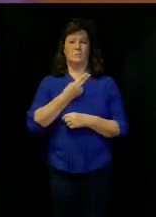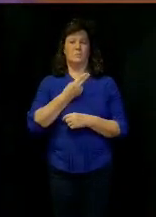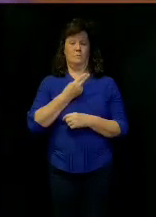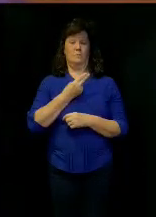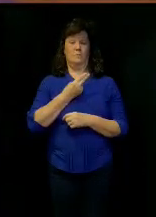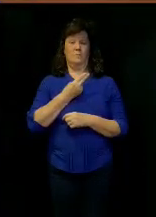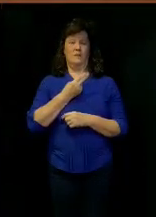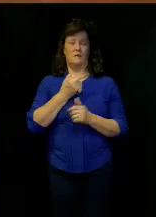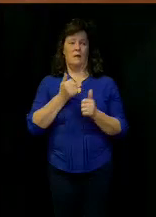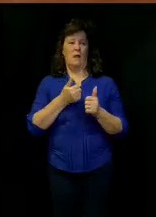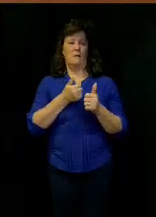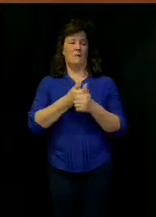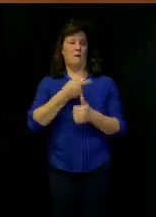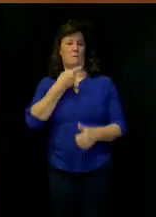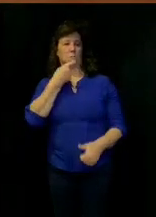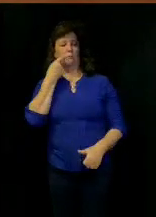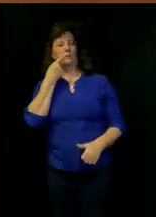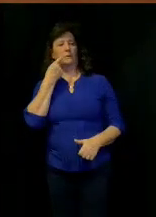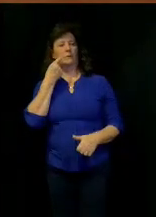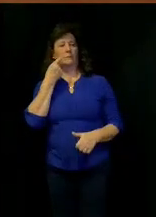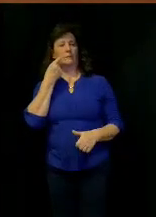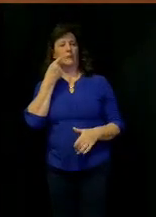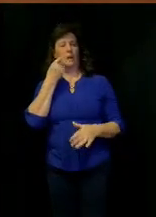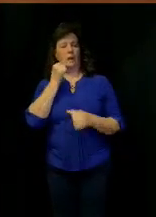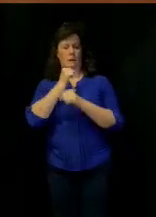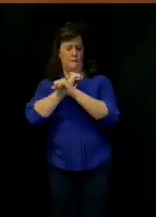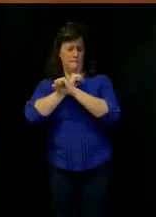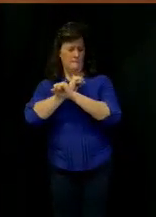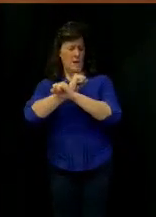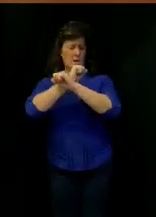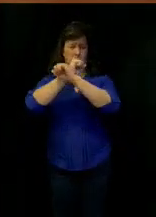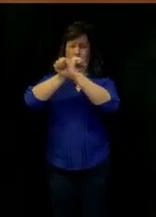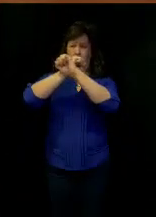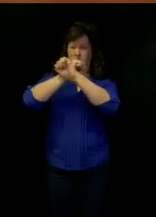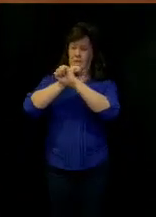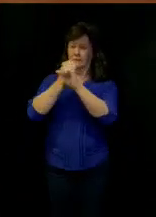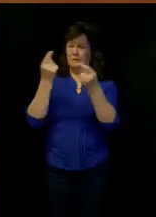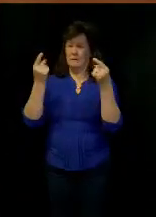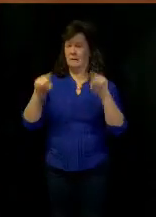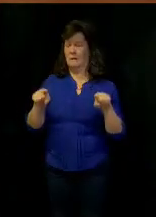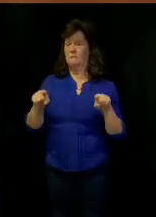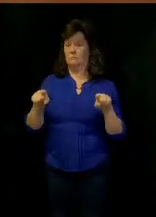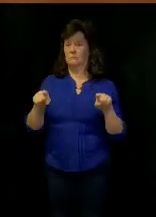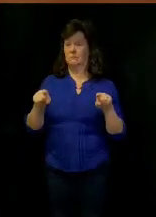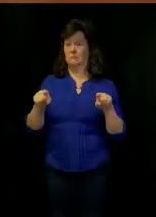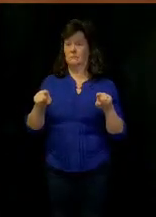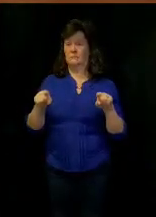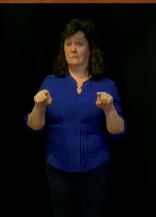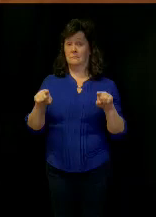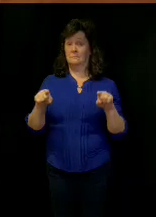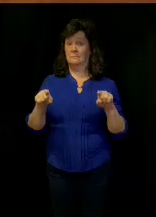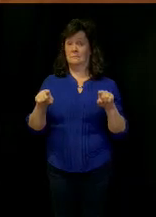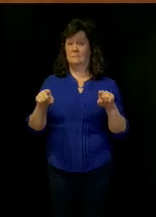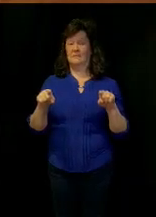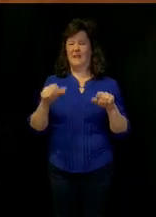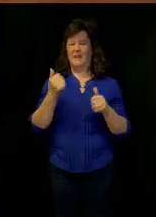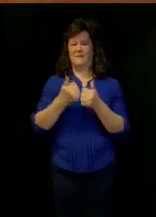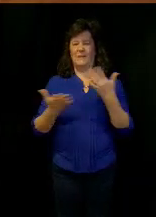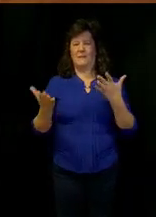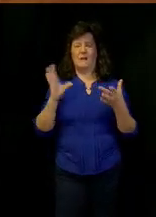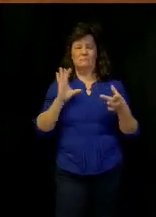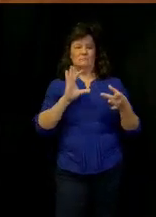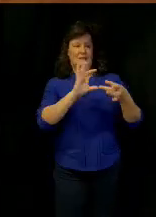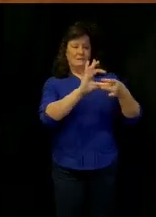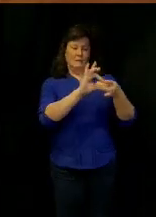what happens is it brings us into bondage. So everything is a consequence of our identity. Now, I'm going to turn